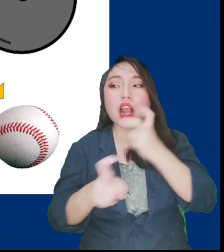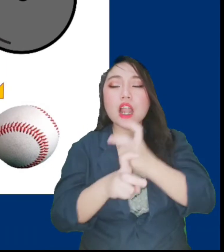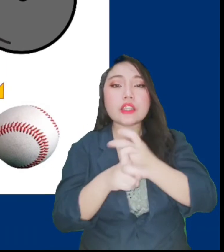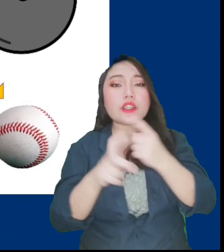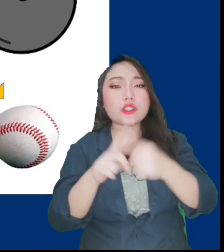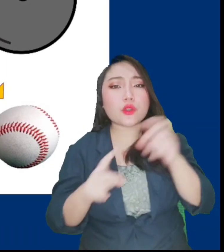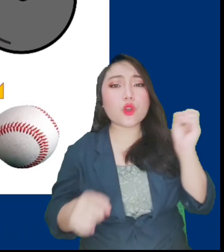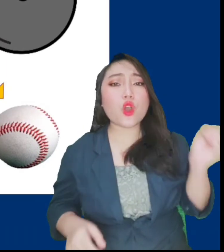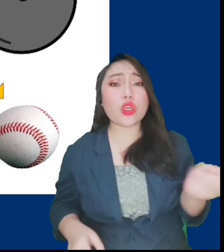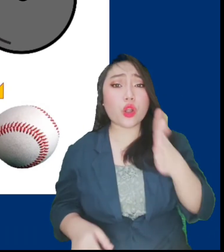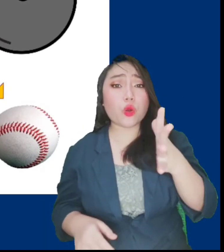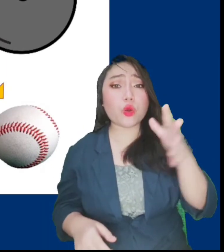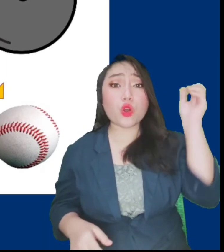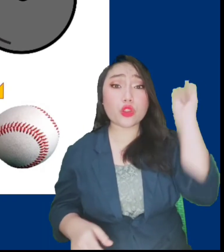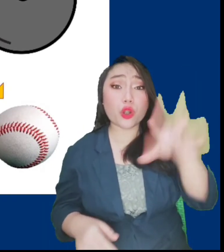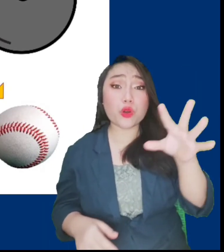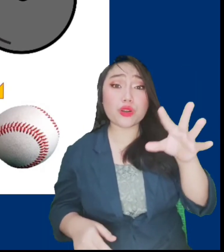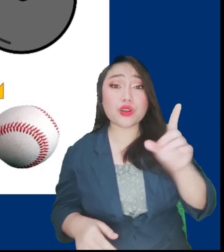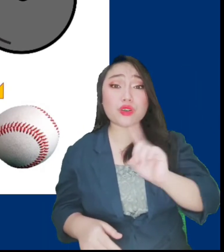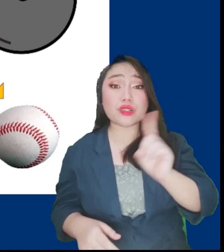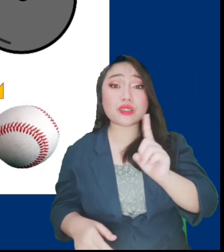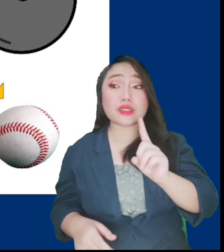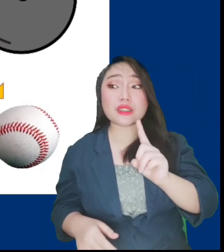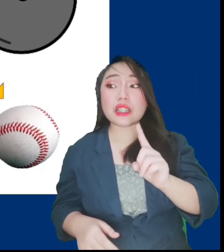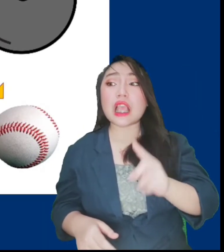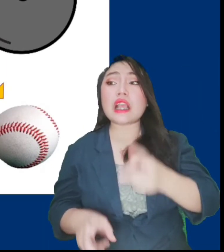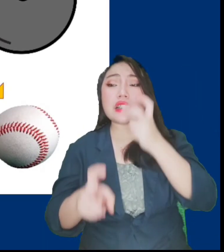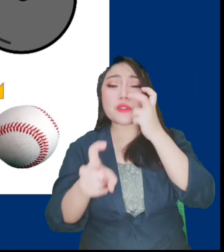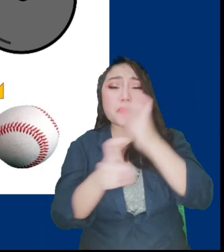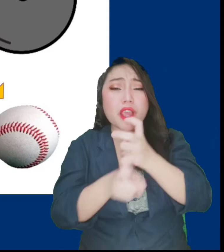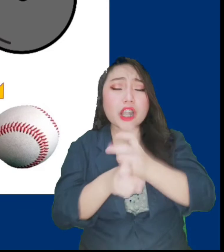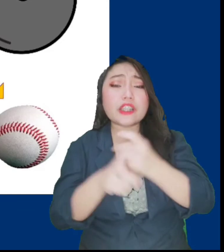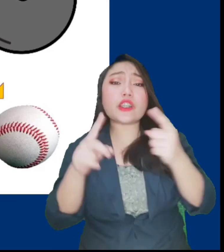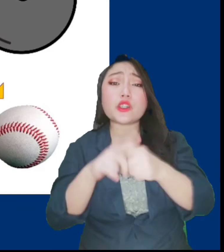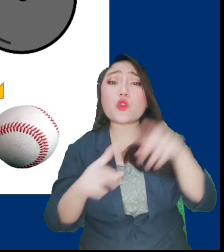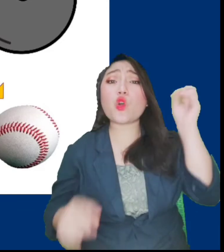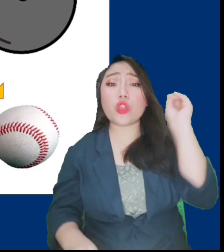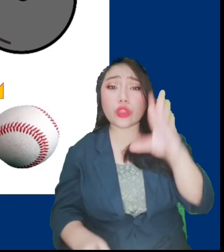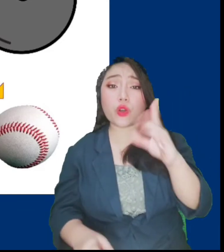And the bowling ball is harder to throw